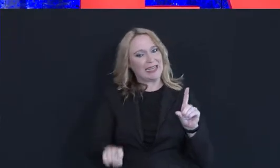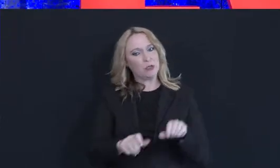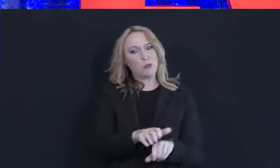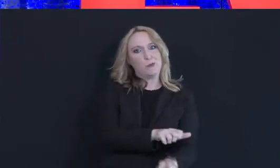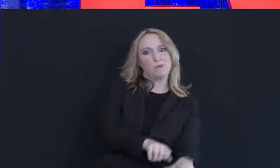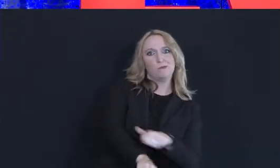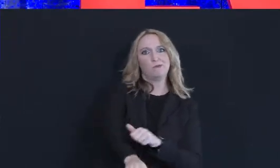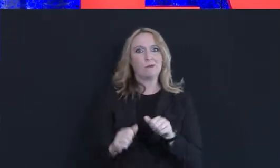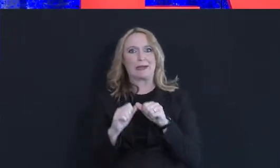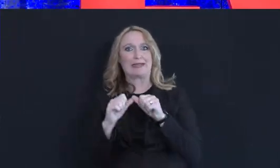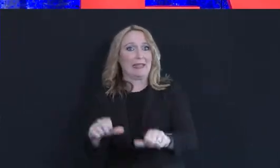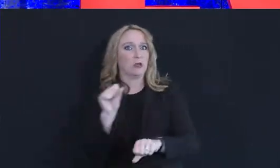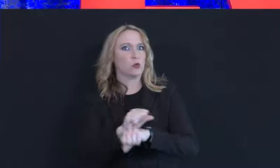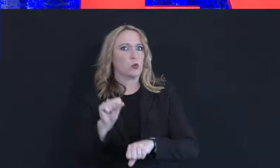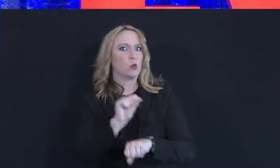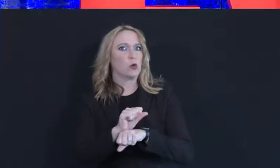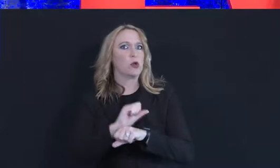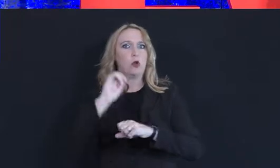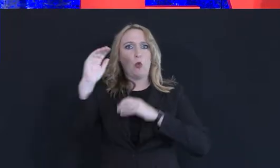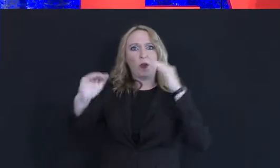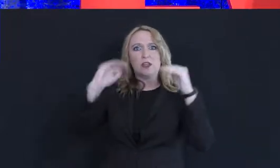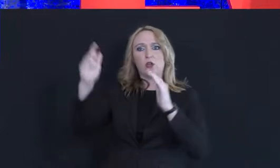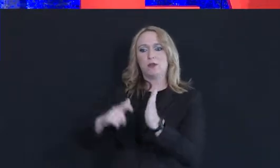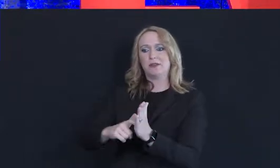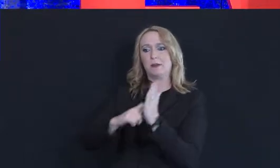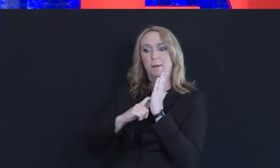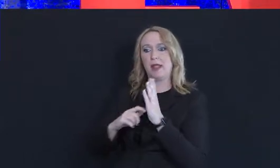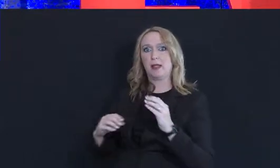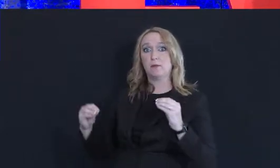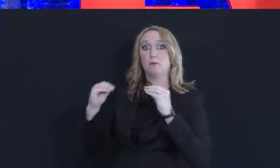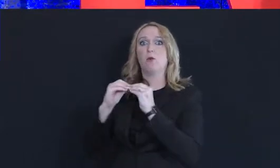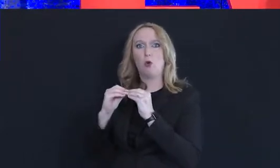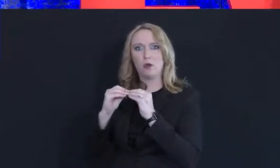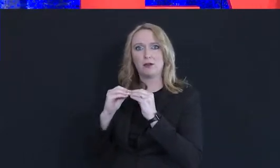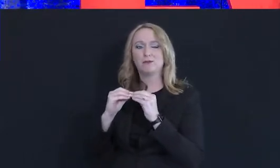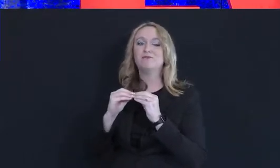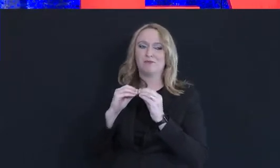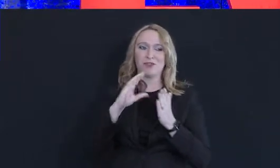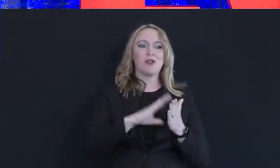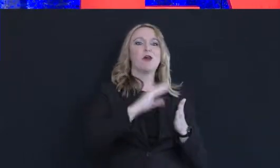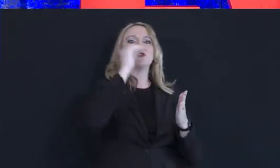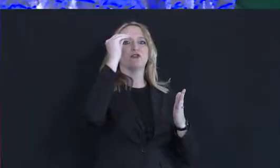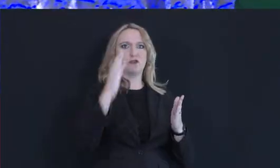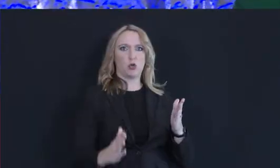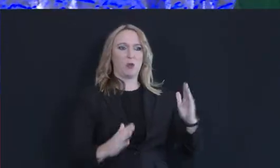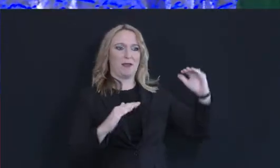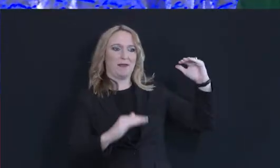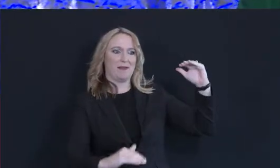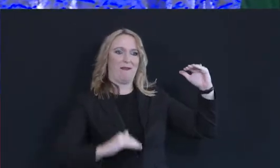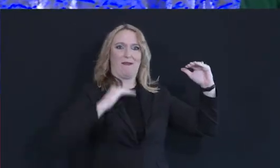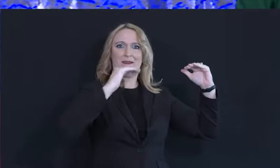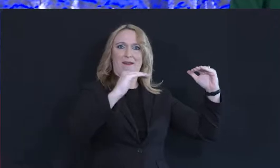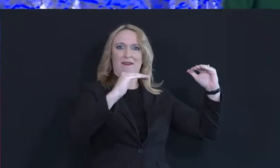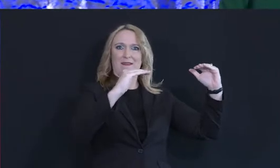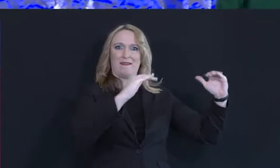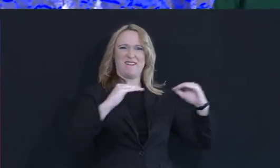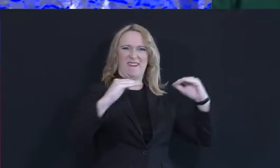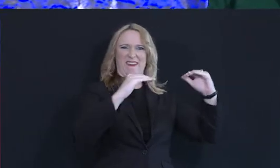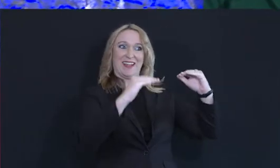we know that when adults demand better and get out of the way our students actually succeed and surpass expectations